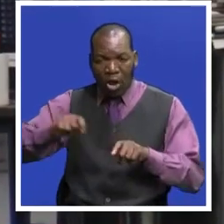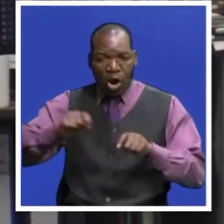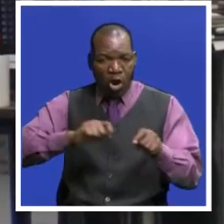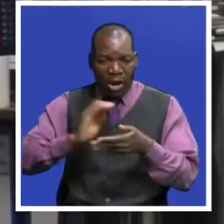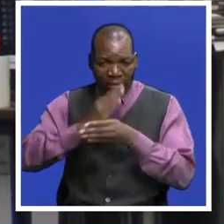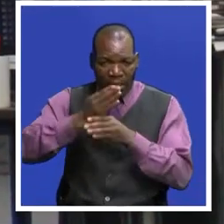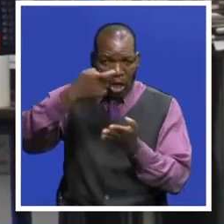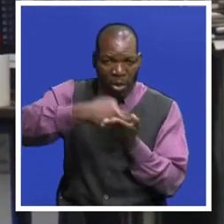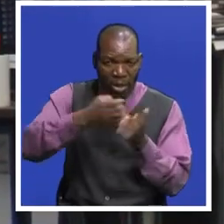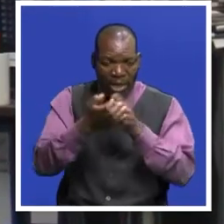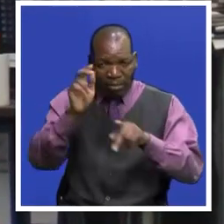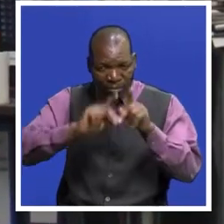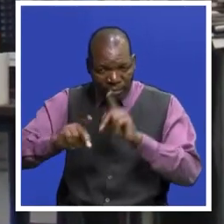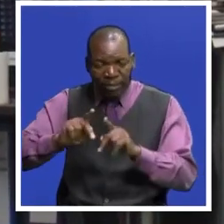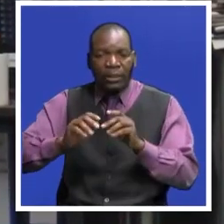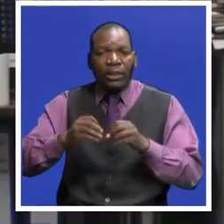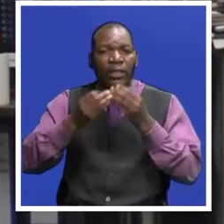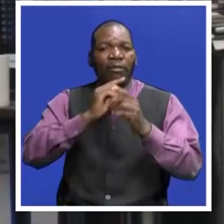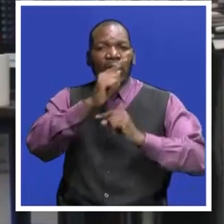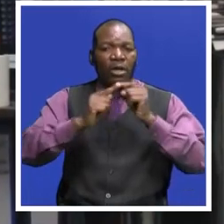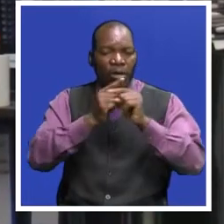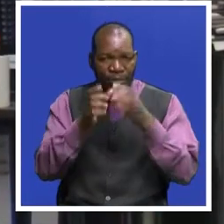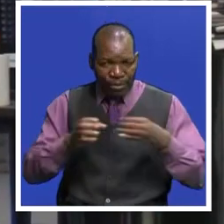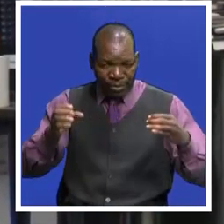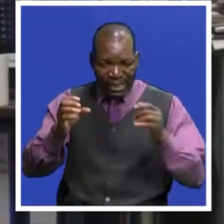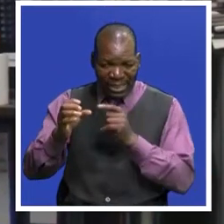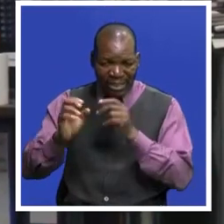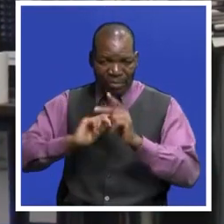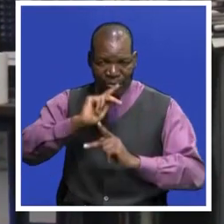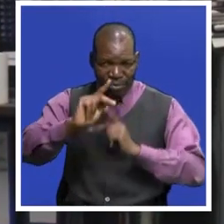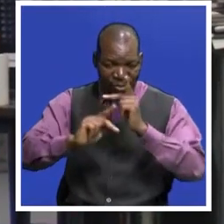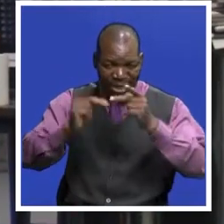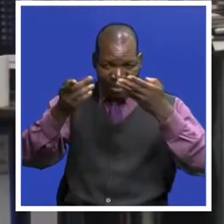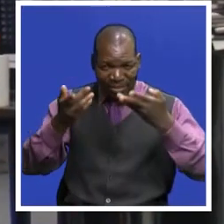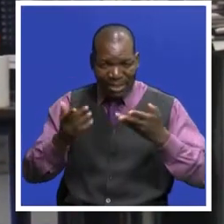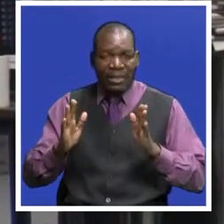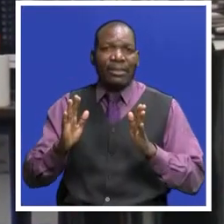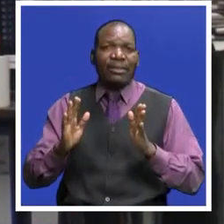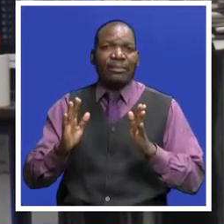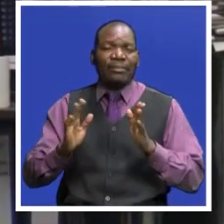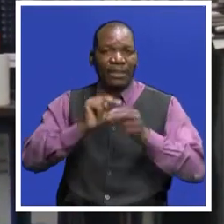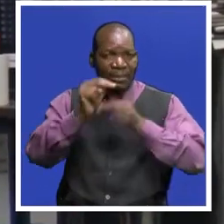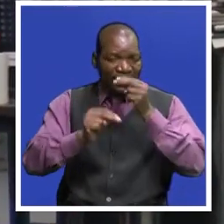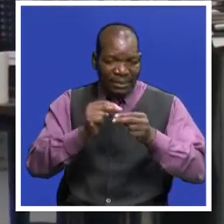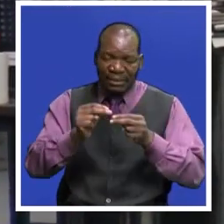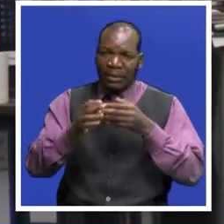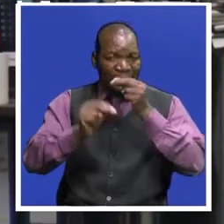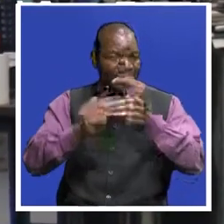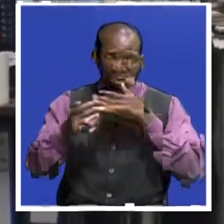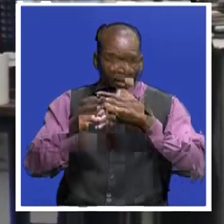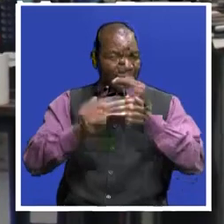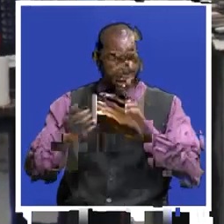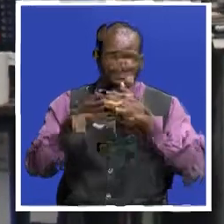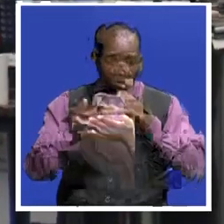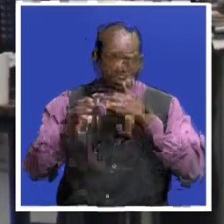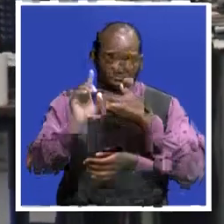stakeholders and it is submitted to the global community and all those processes are undertaken, it means it will not be easily available